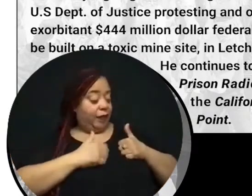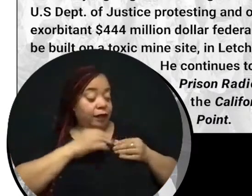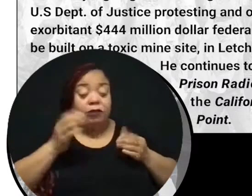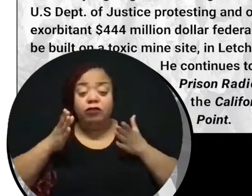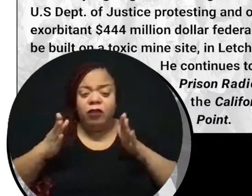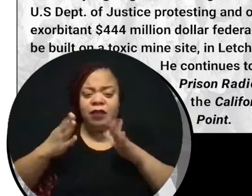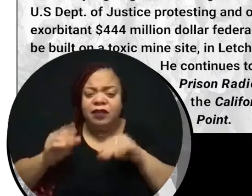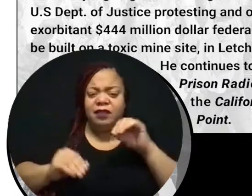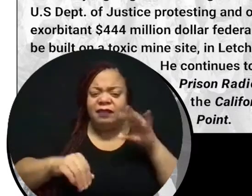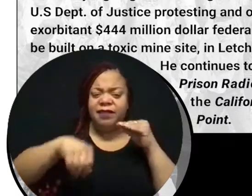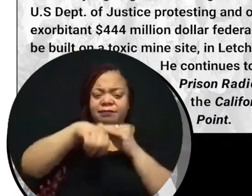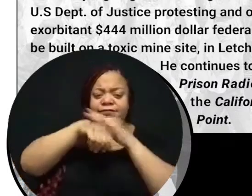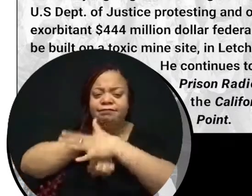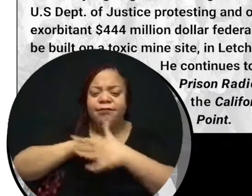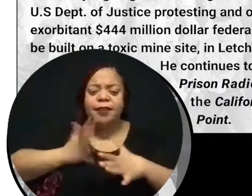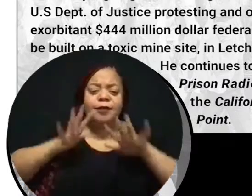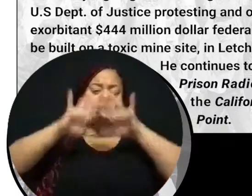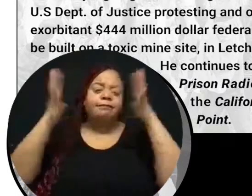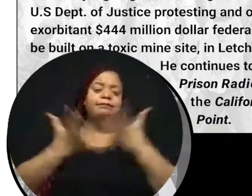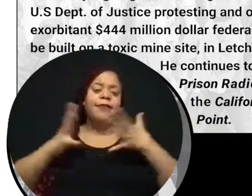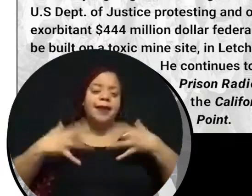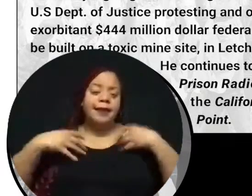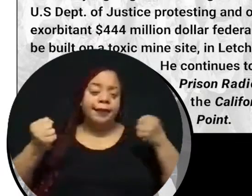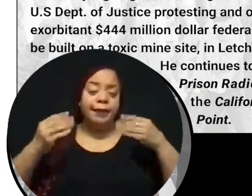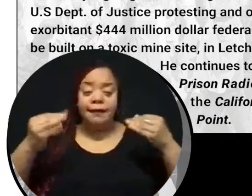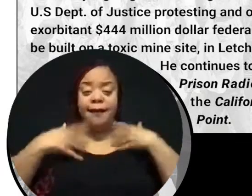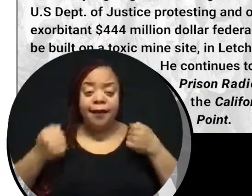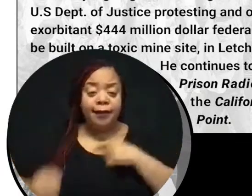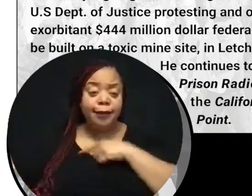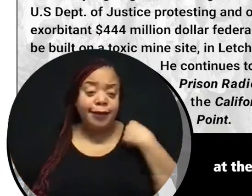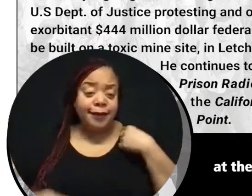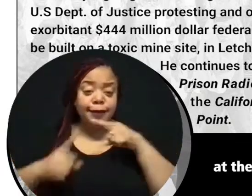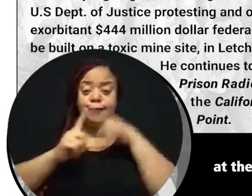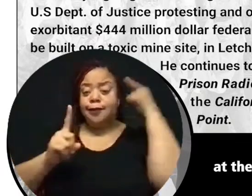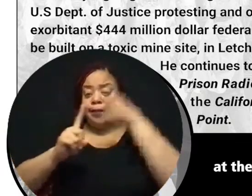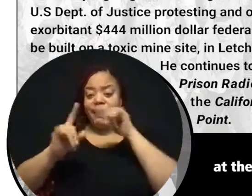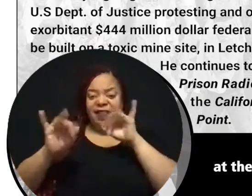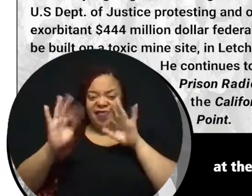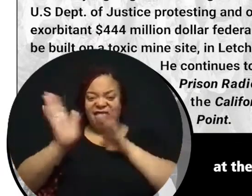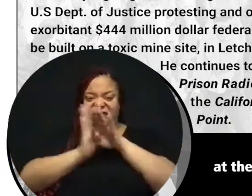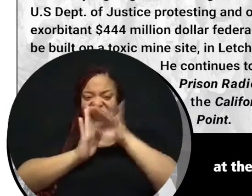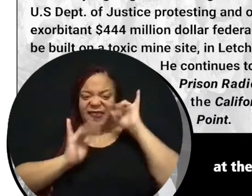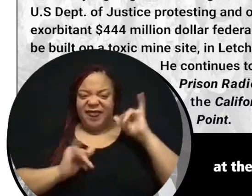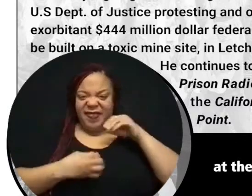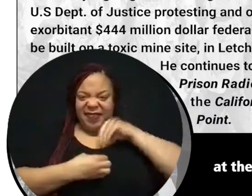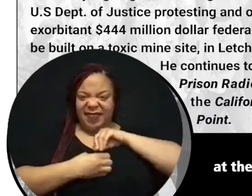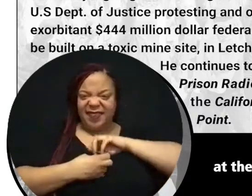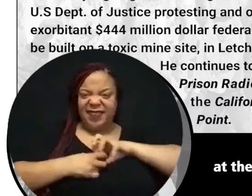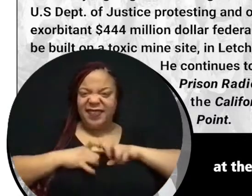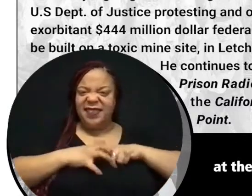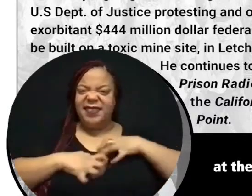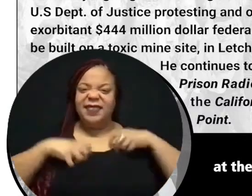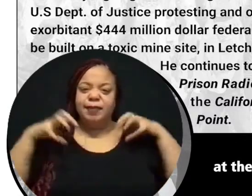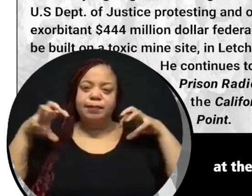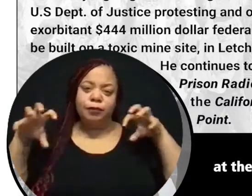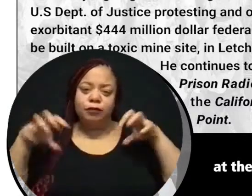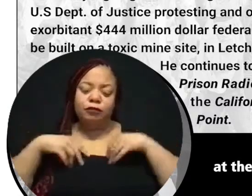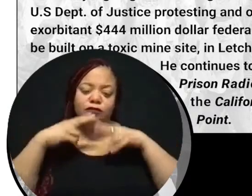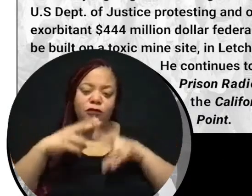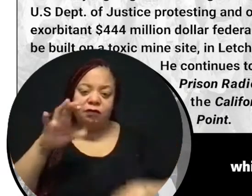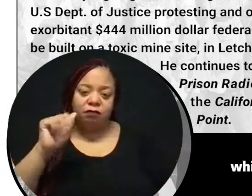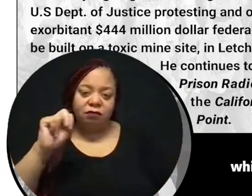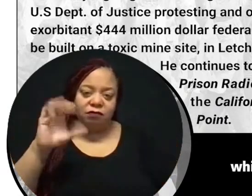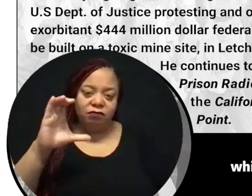monster I call cancer. Speaking of which, did you know that I'm incarcerated in the heart of Schuylkill